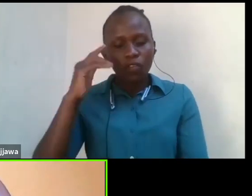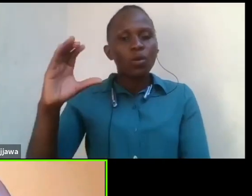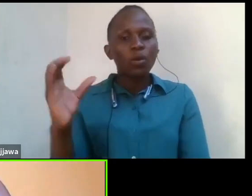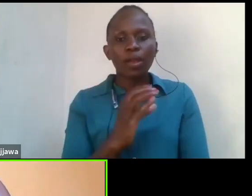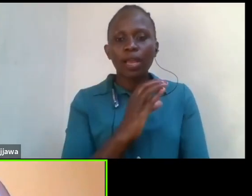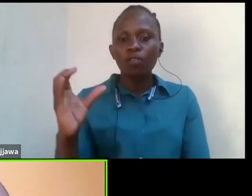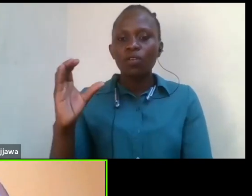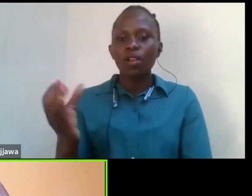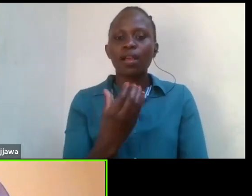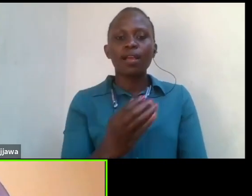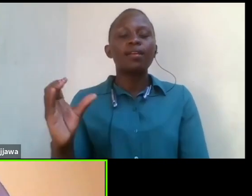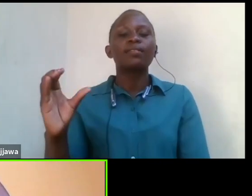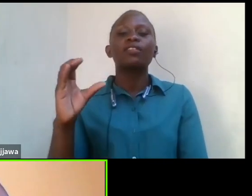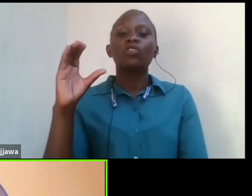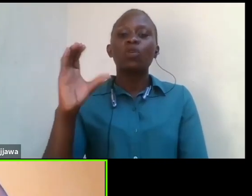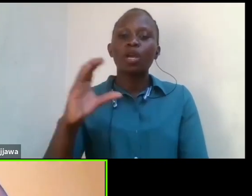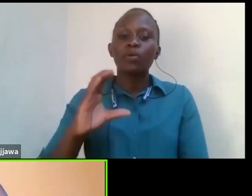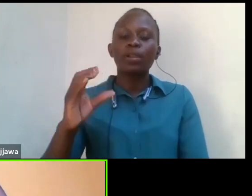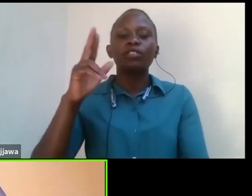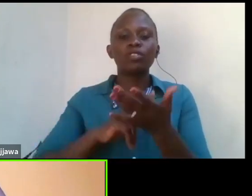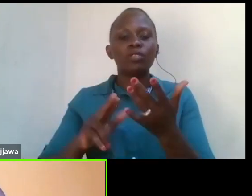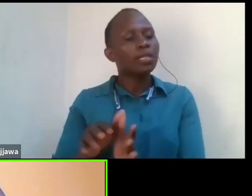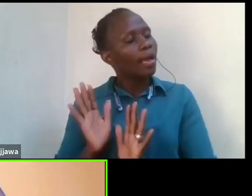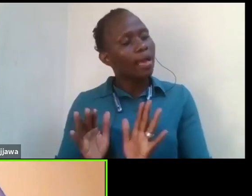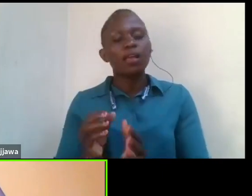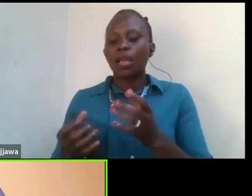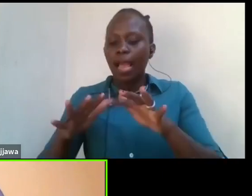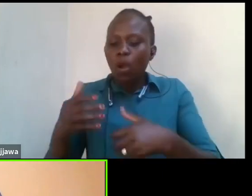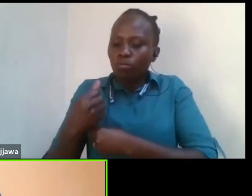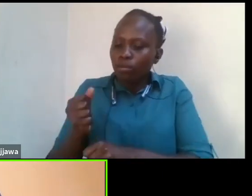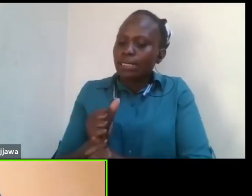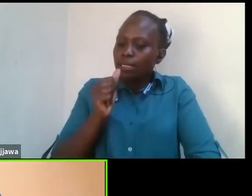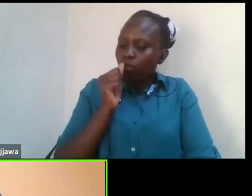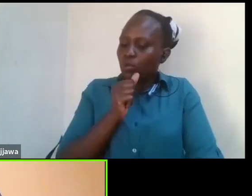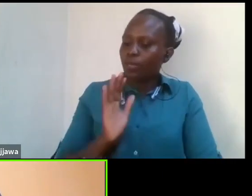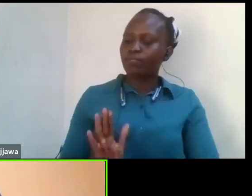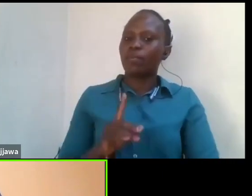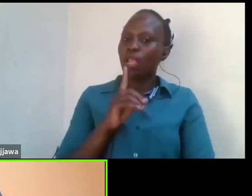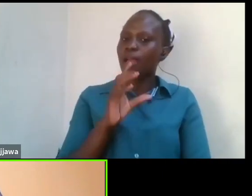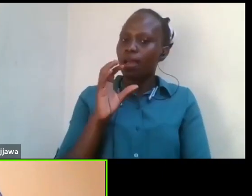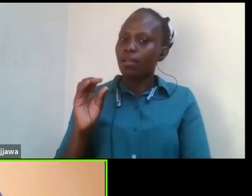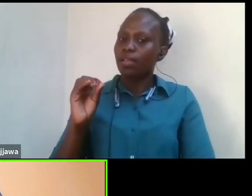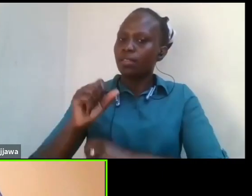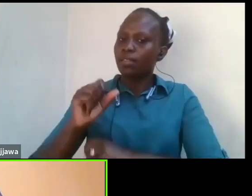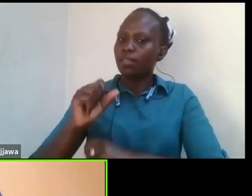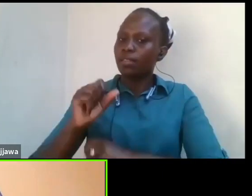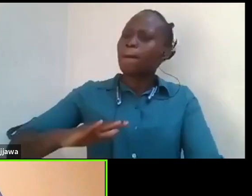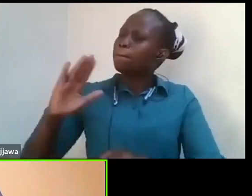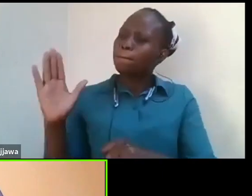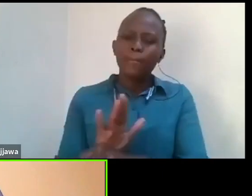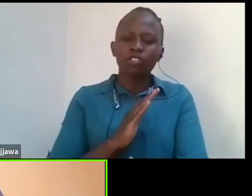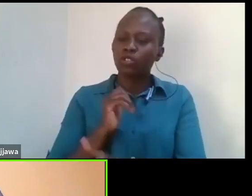secret. 100 years down the road, Coca-Cola remains one of the most competitive brands